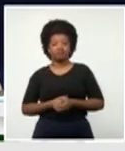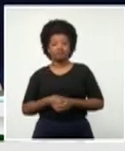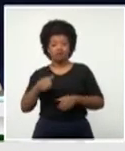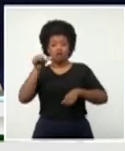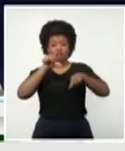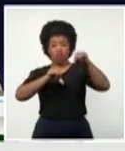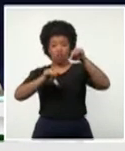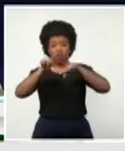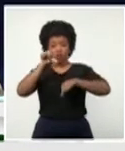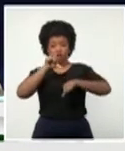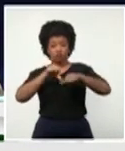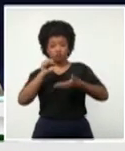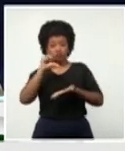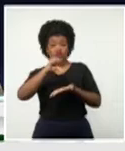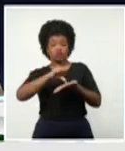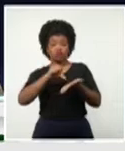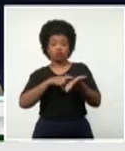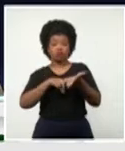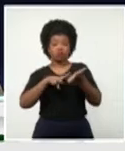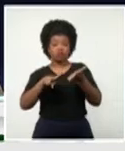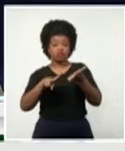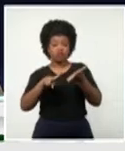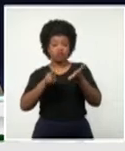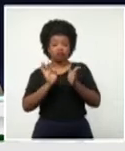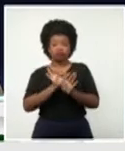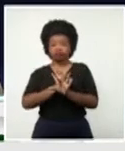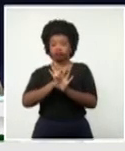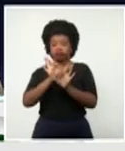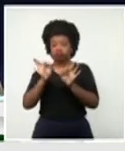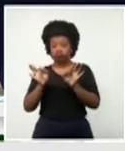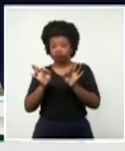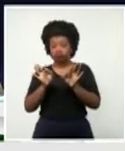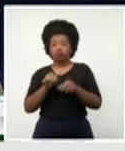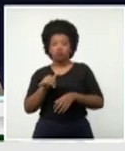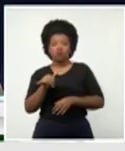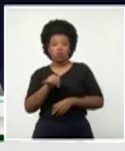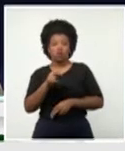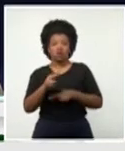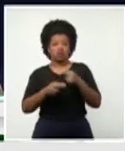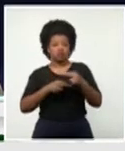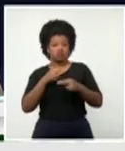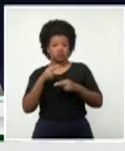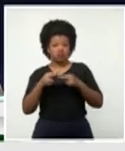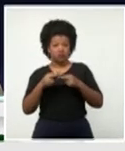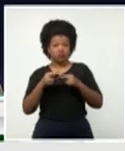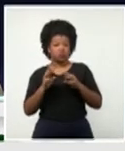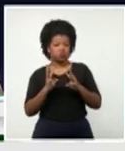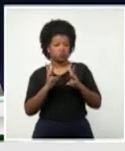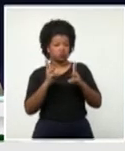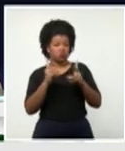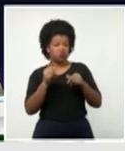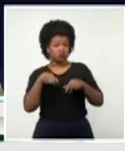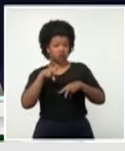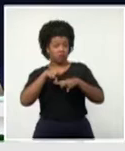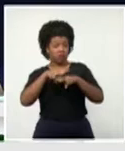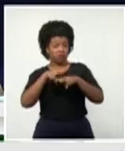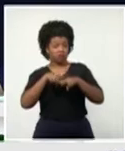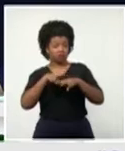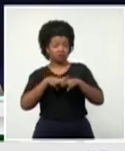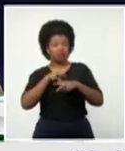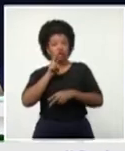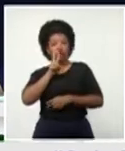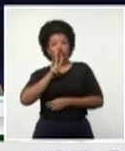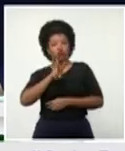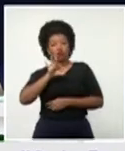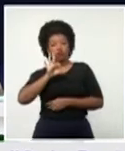1,244 at the Almeidas Brothers Hospital, 322, and in the provincial centers of